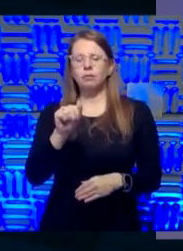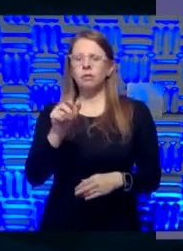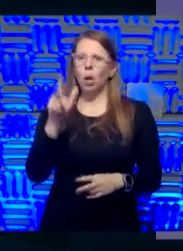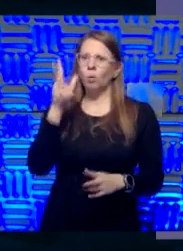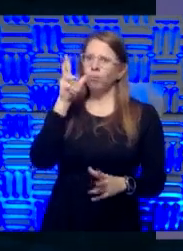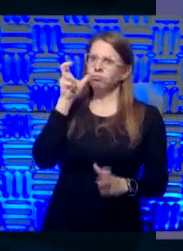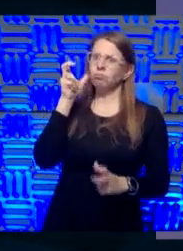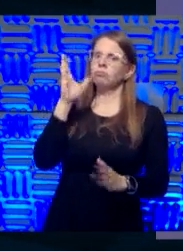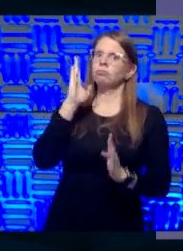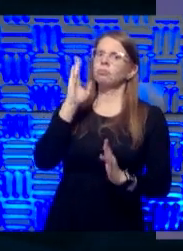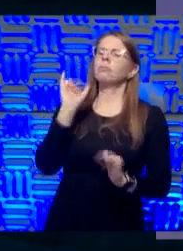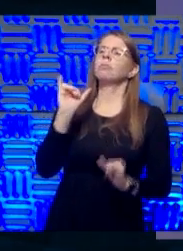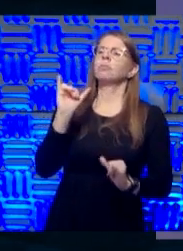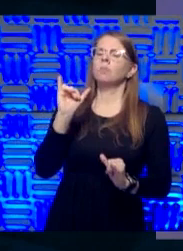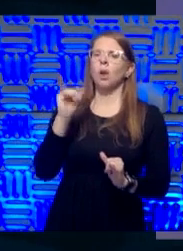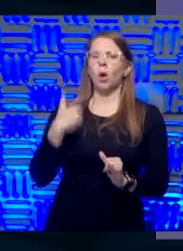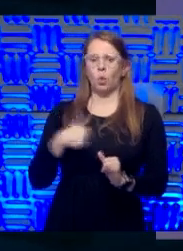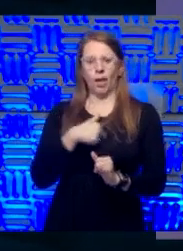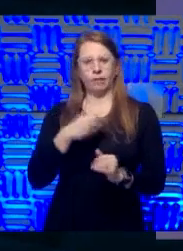and we work together.